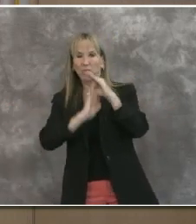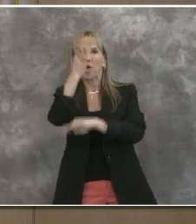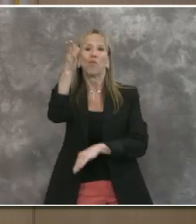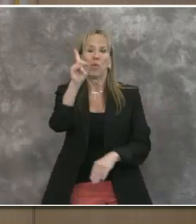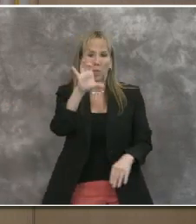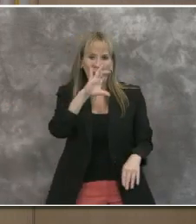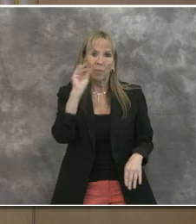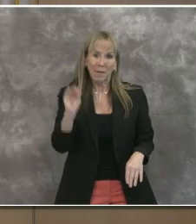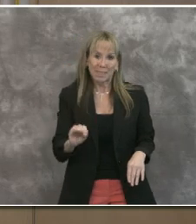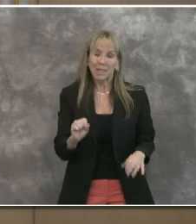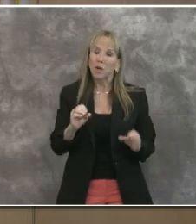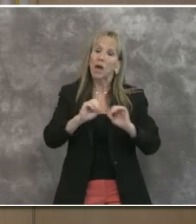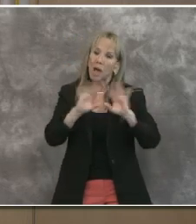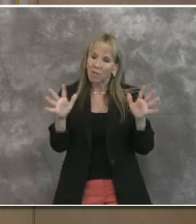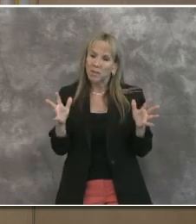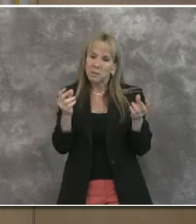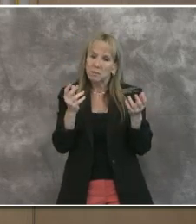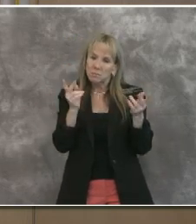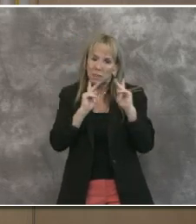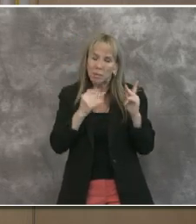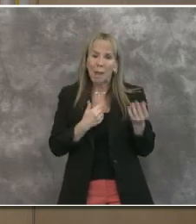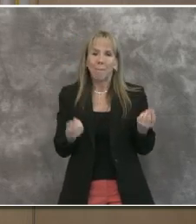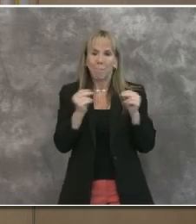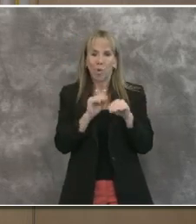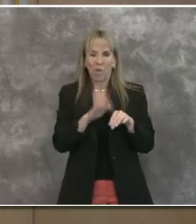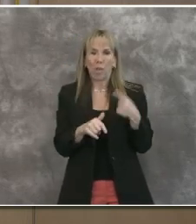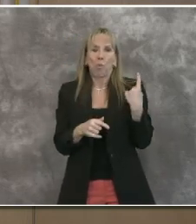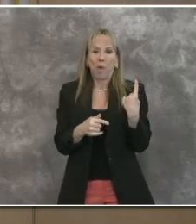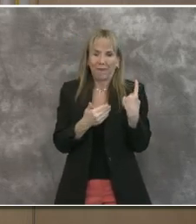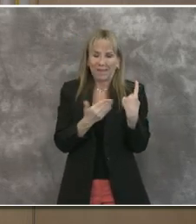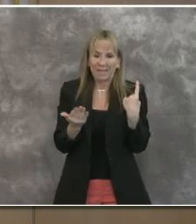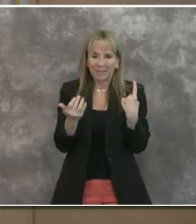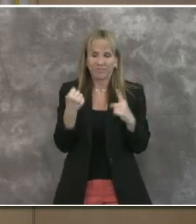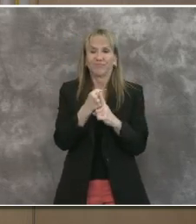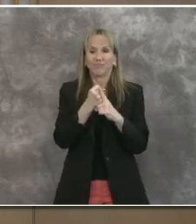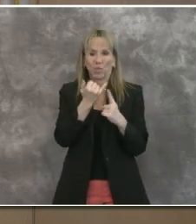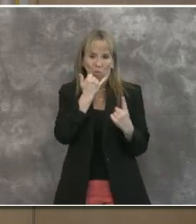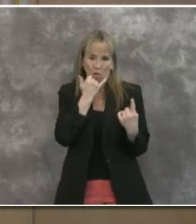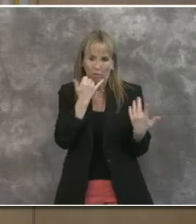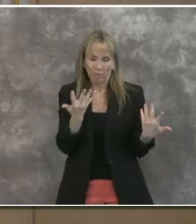that obviously some people had more than one condition. These percentages of the